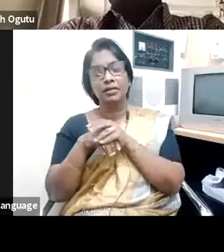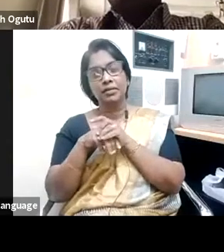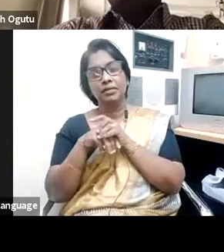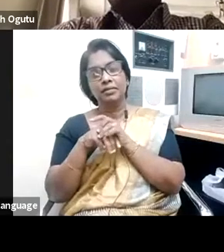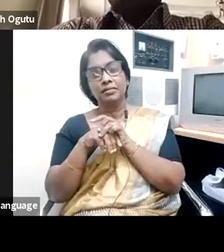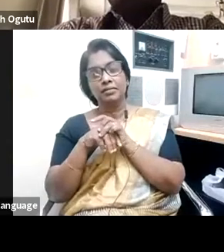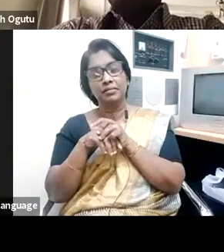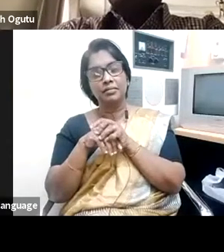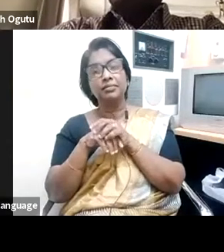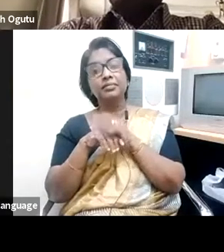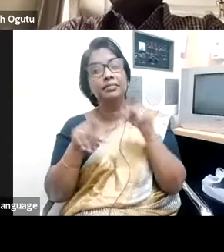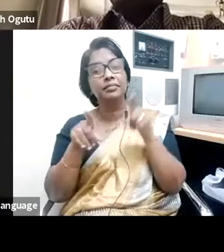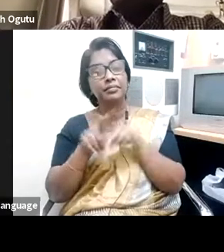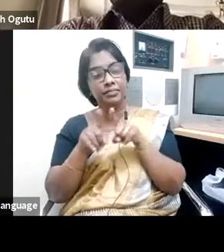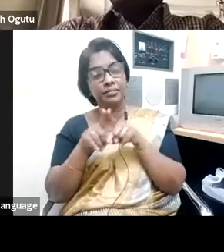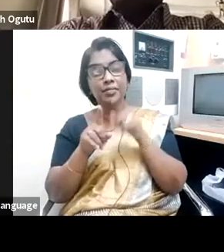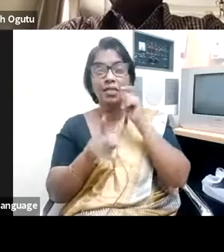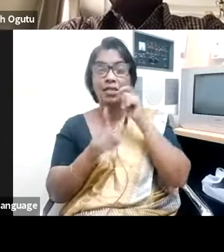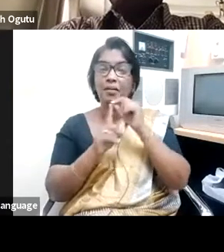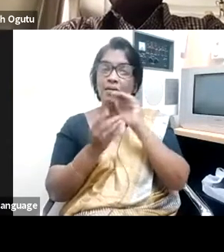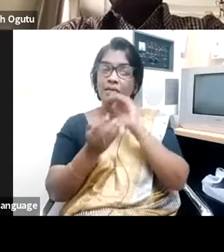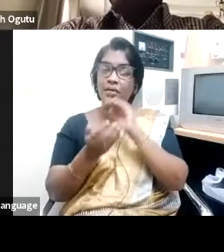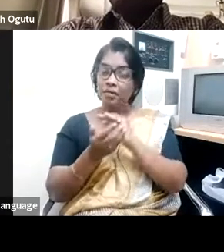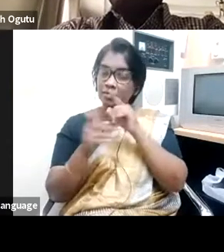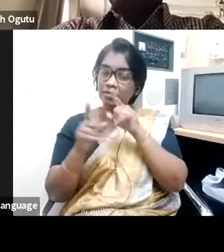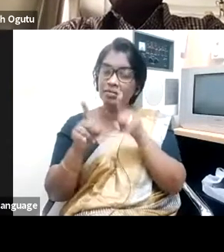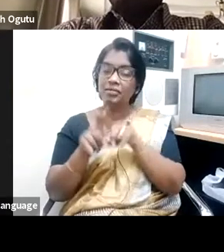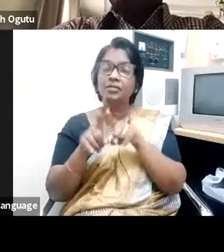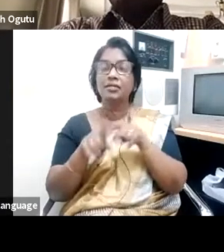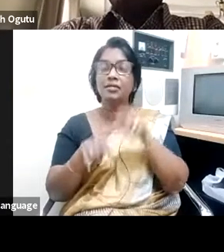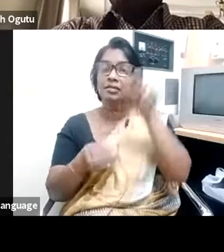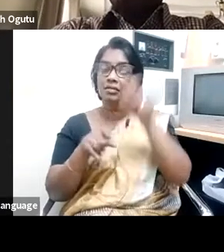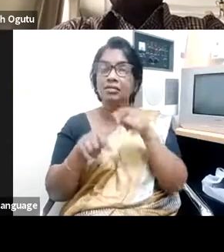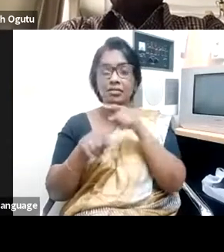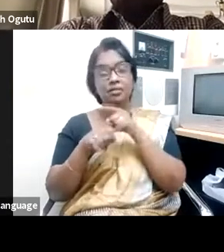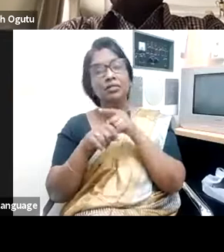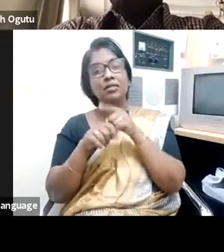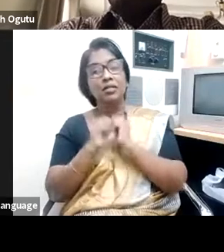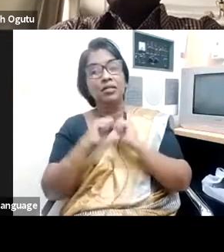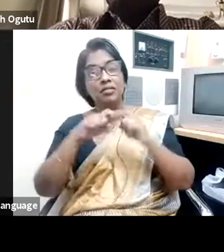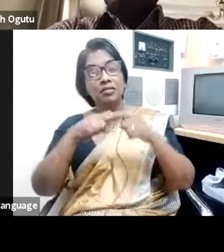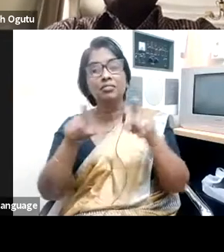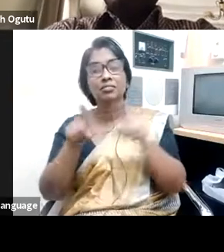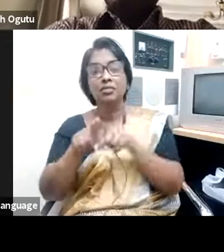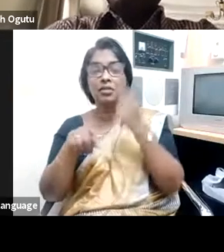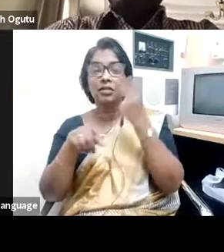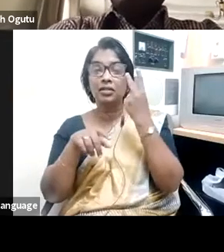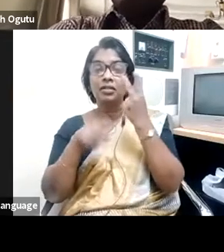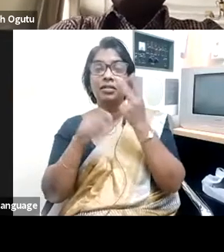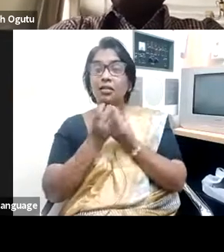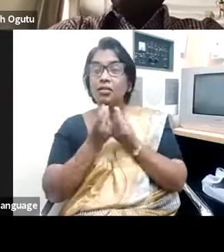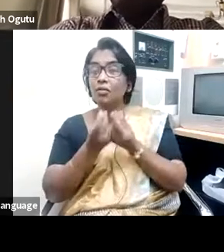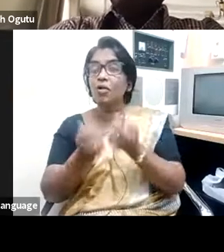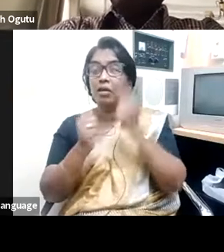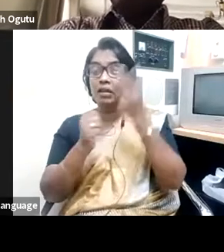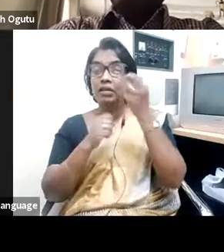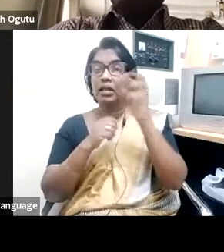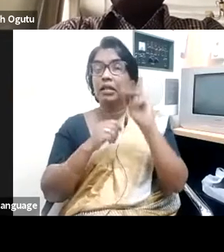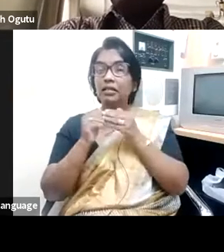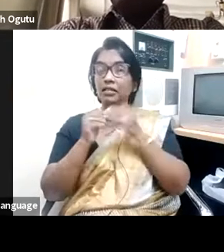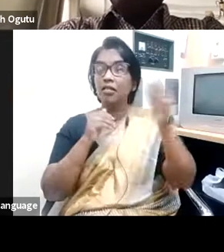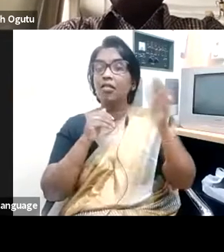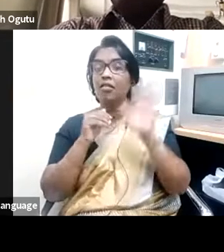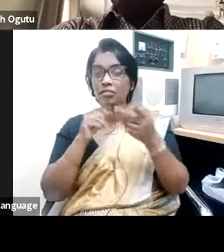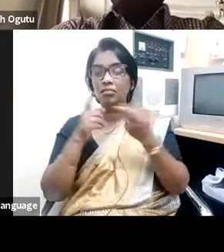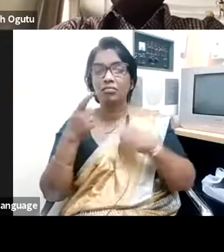how well they are running the race to 2030. Although we have some good runners amongst us, we are at the risk of finding